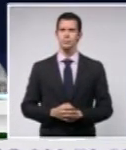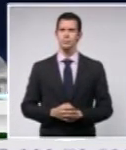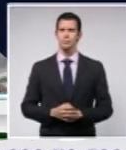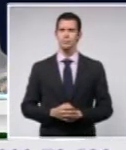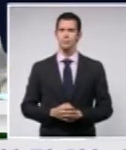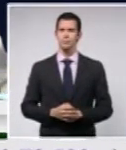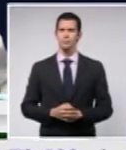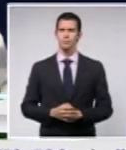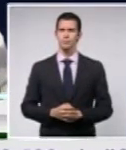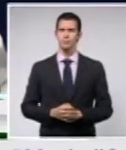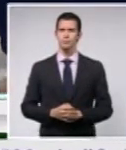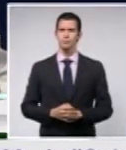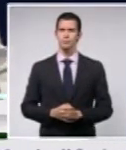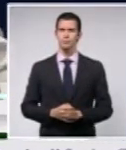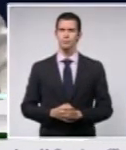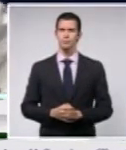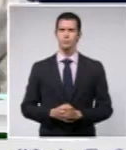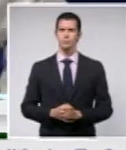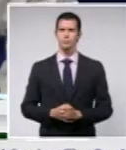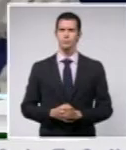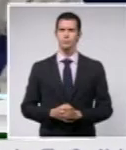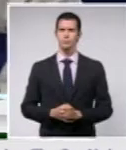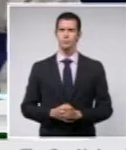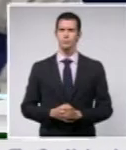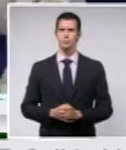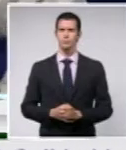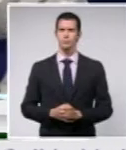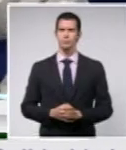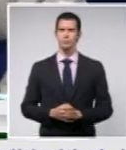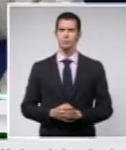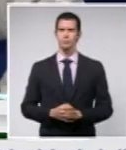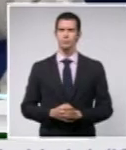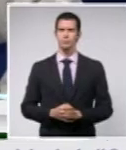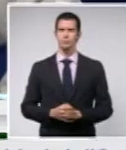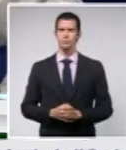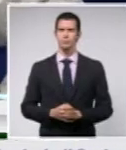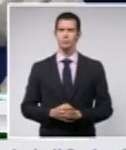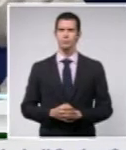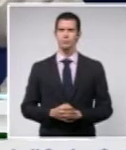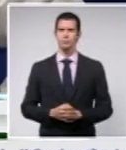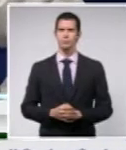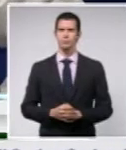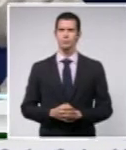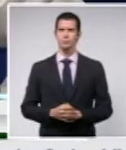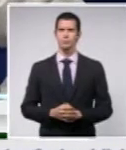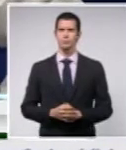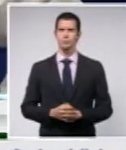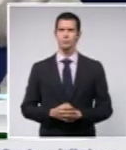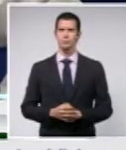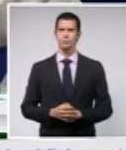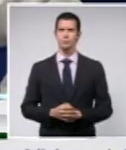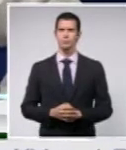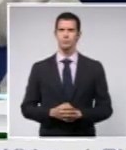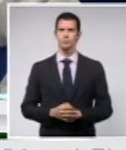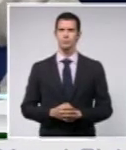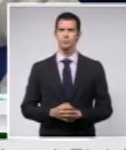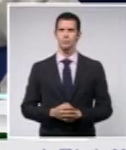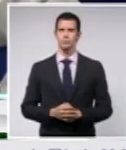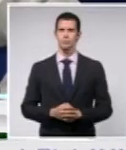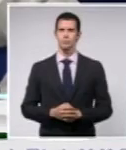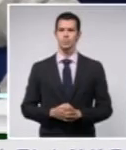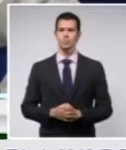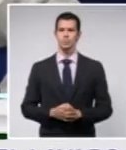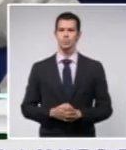60.9% of all positive cases on the island since the pandemic began have shown no symptoms at the time of